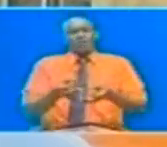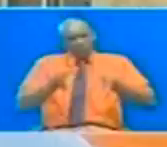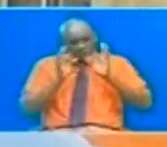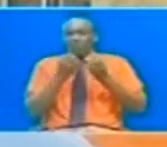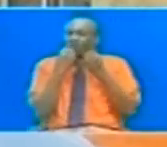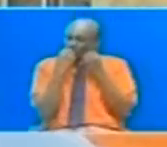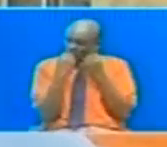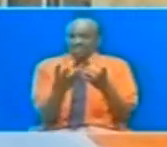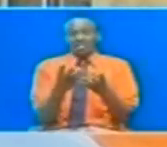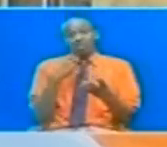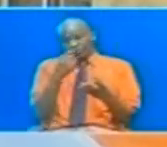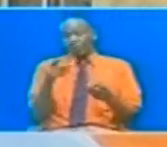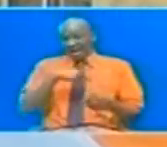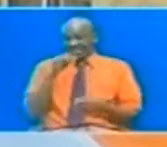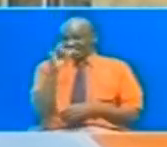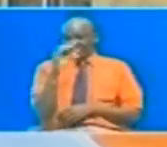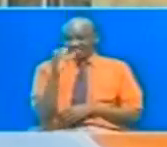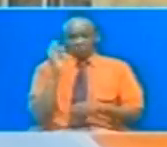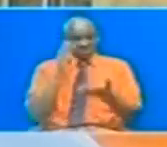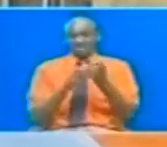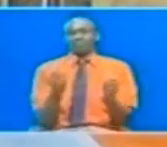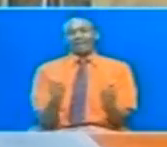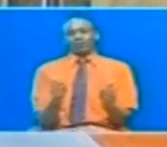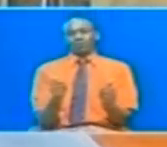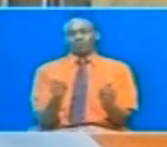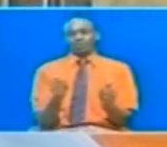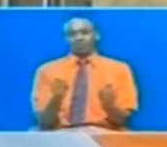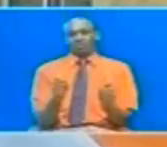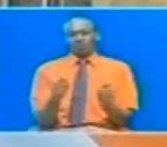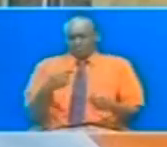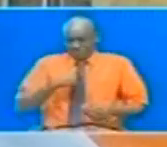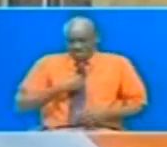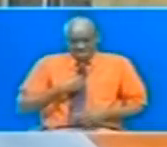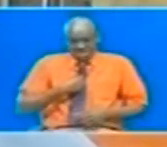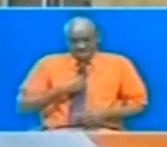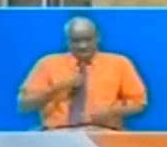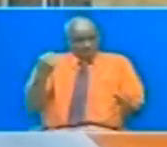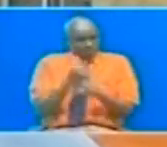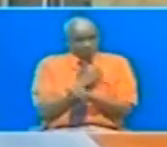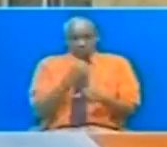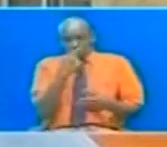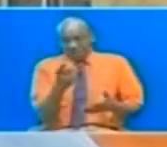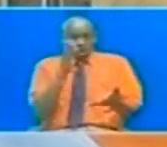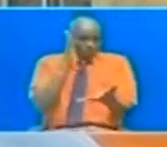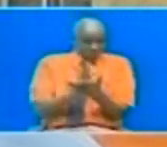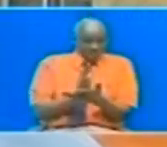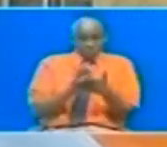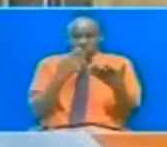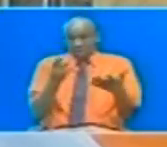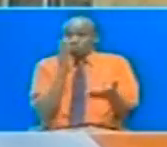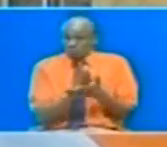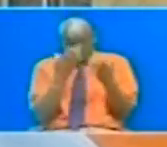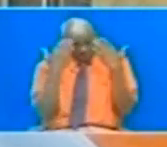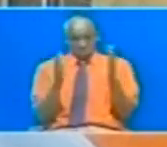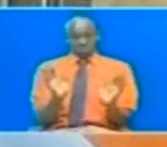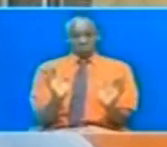an ICC witness. So I cannot allege or I cannot confirm that